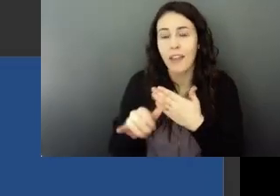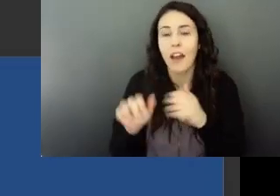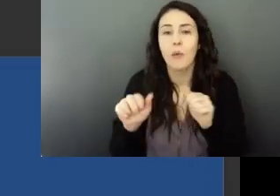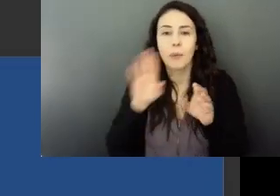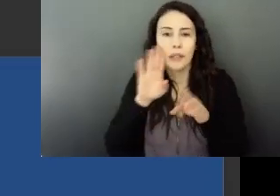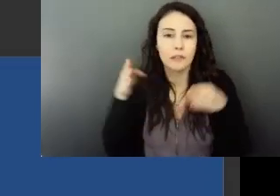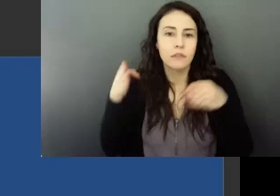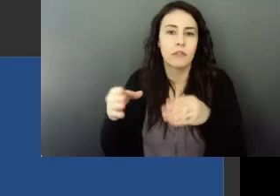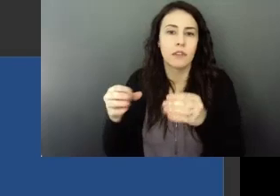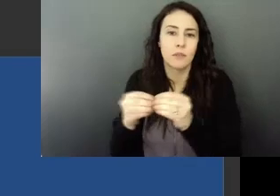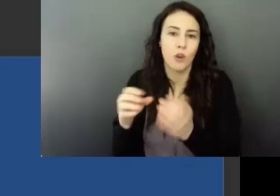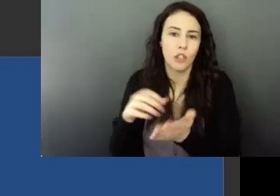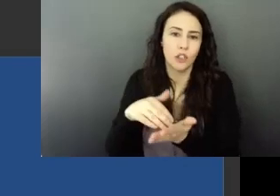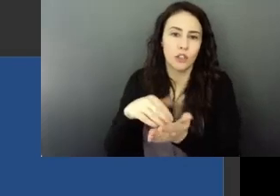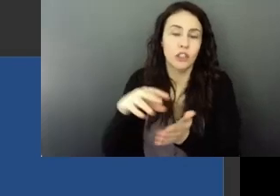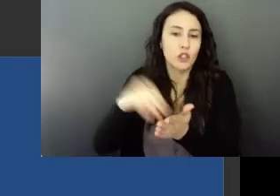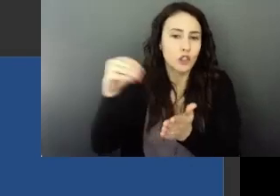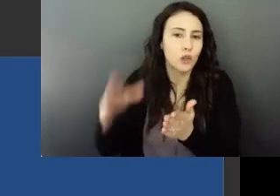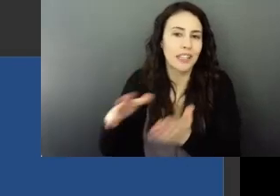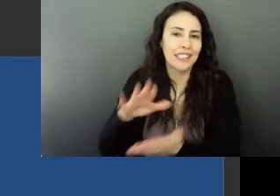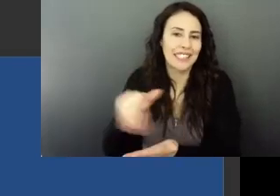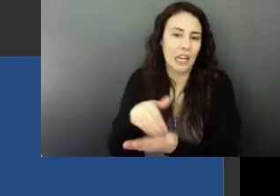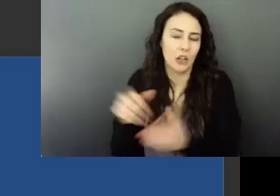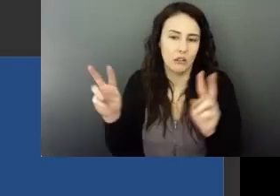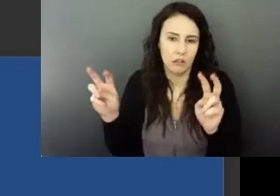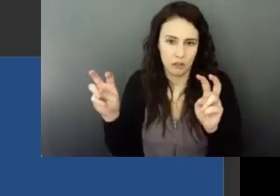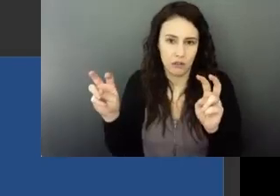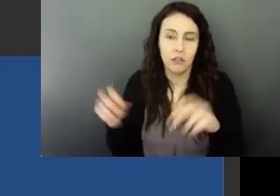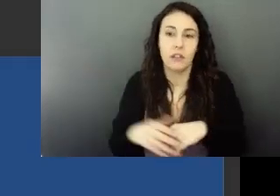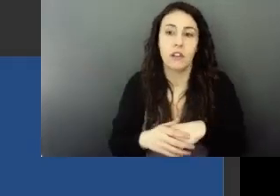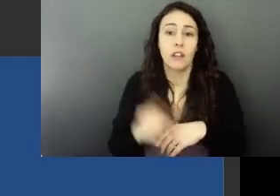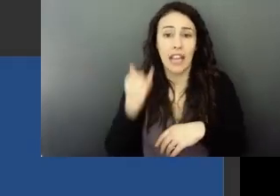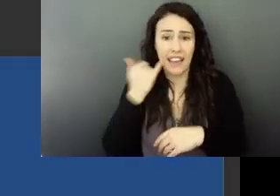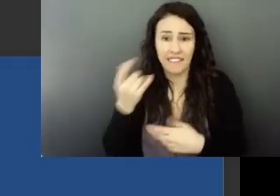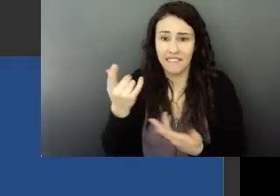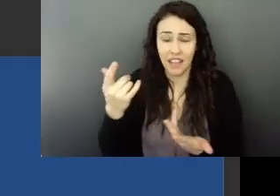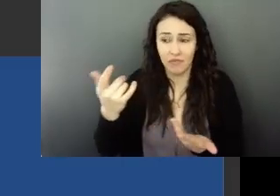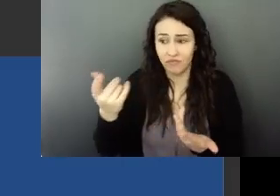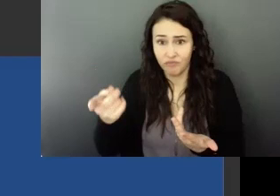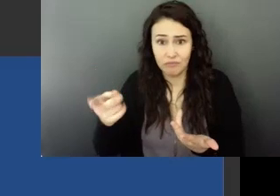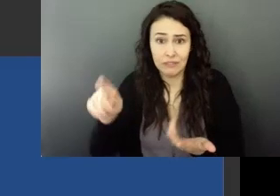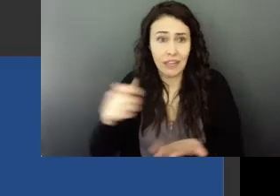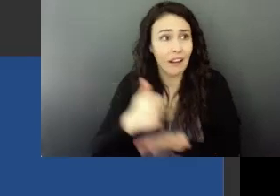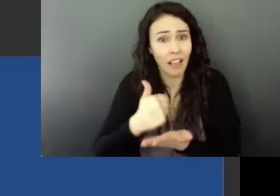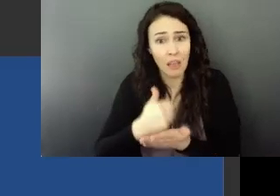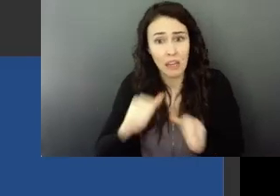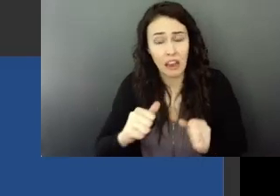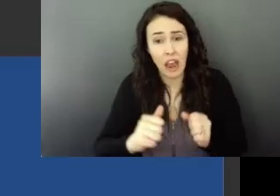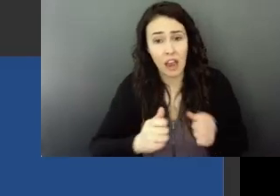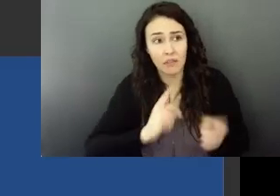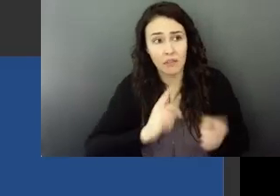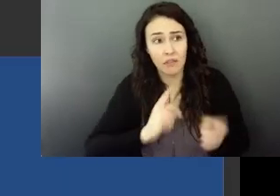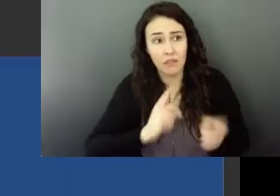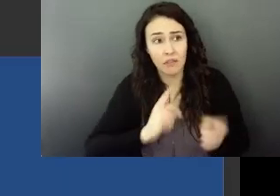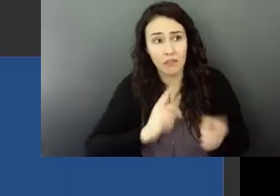really wonderful. We talk to have a faculty member when they want help, and you don't always get that in traditional programs.